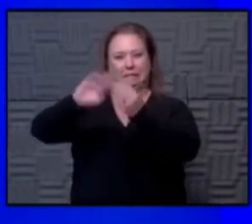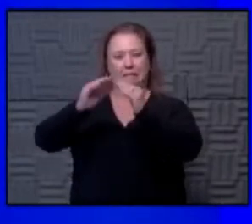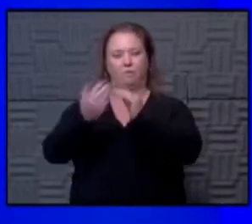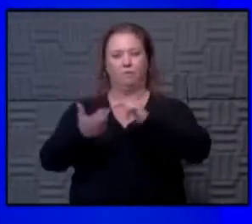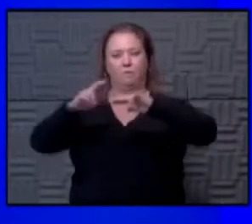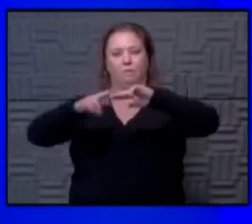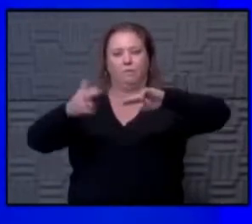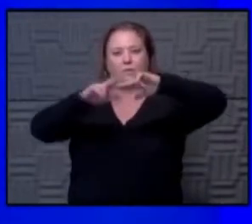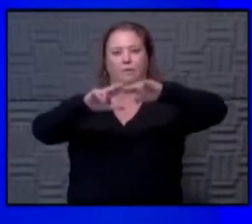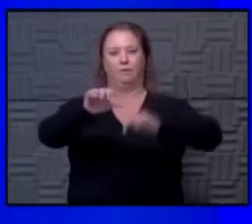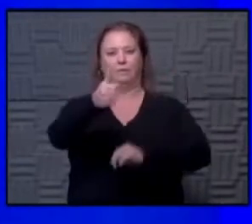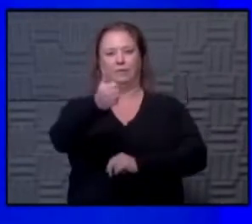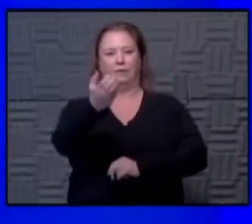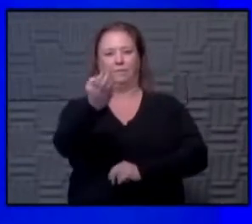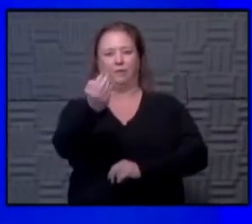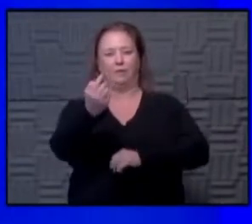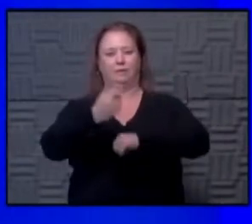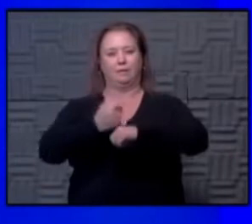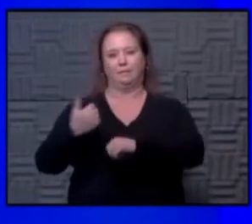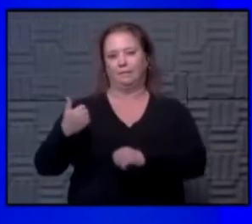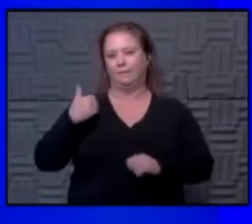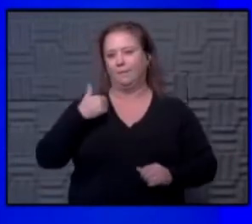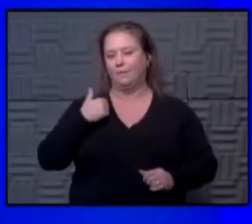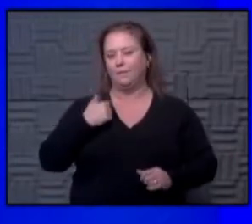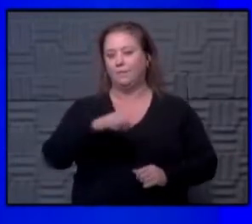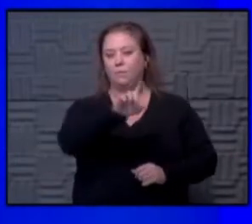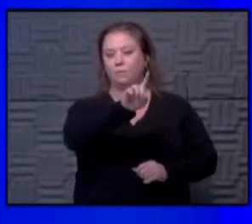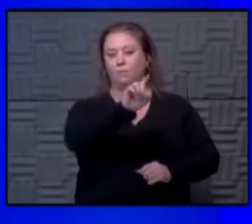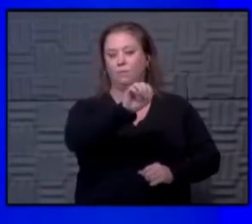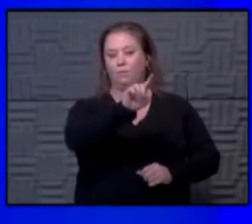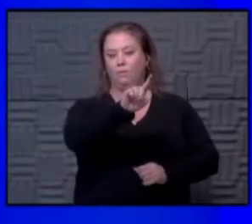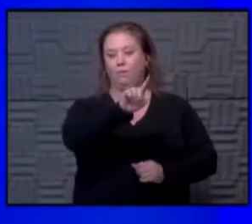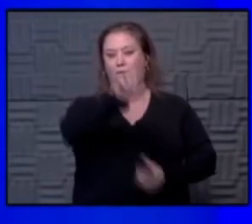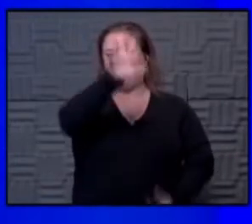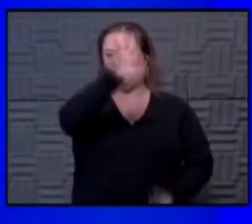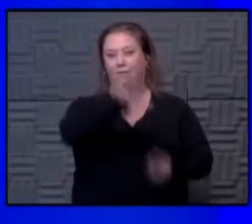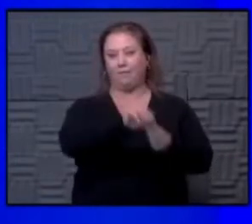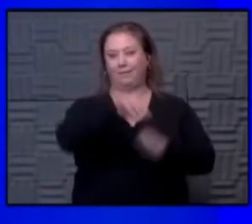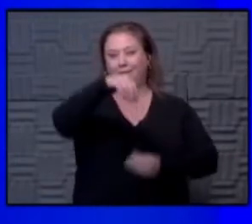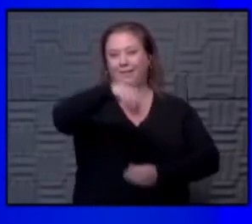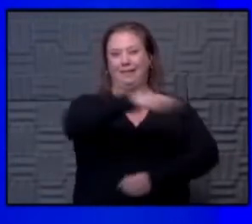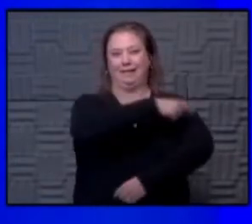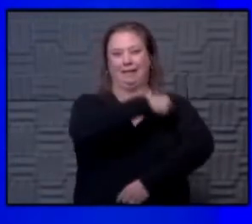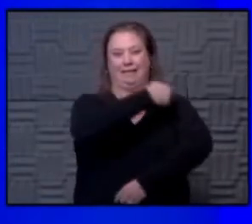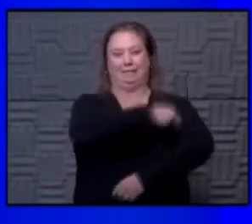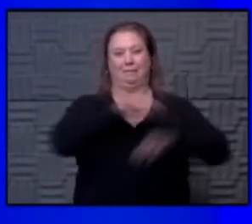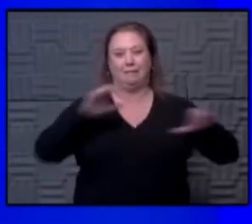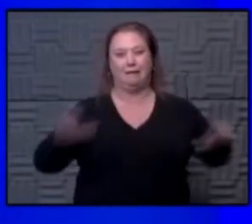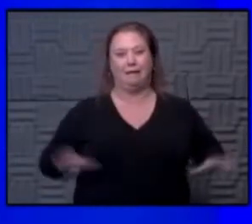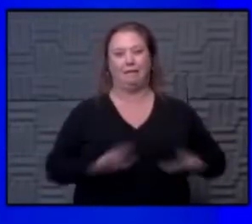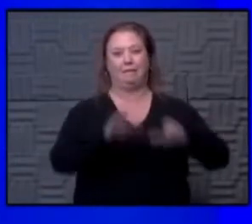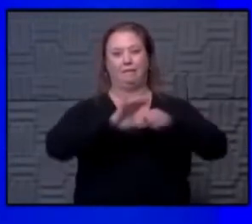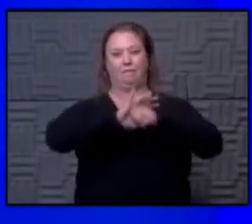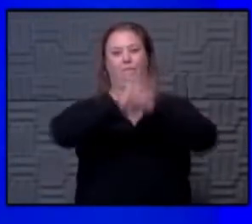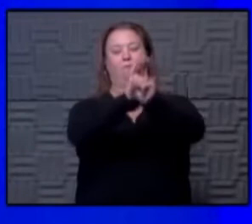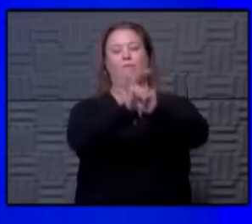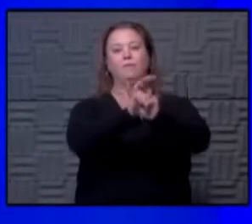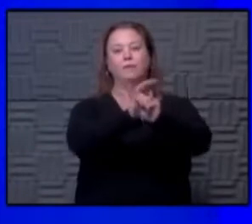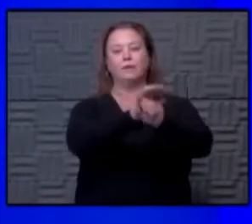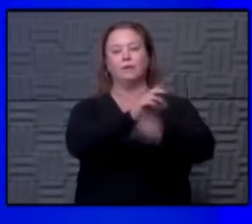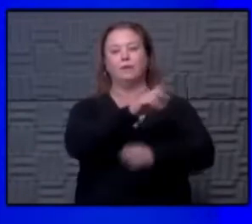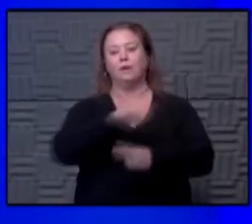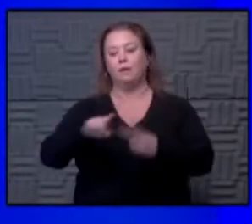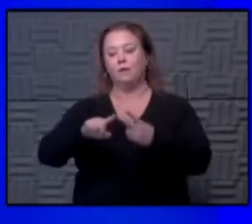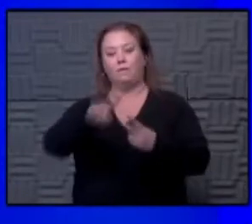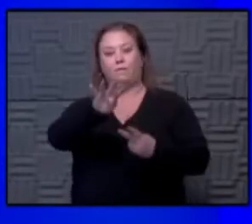cases from 10 or 14 days ago. So 101 patients in the hospital right now with active COVID-19.